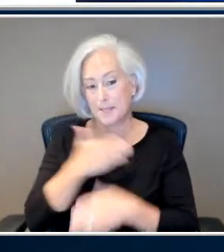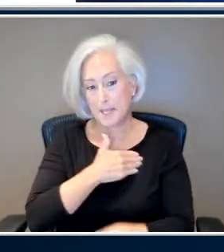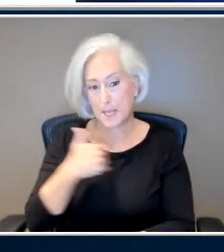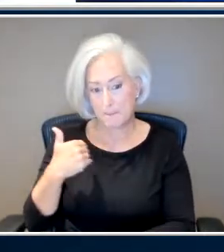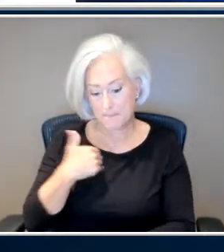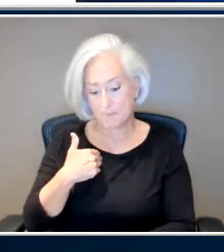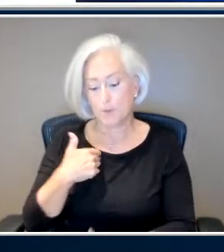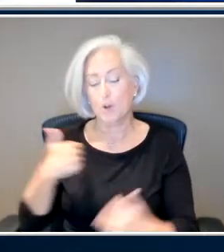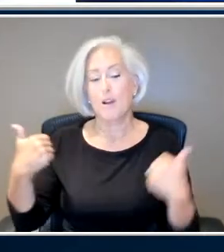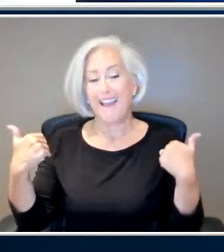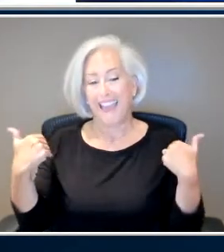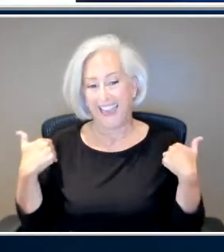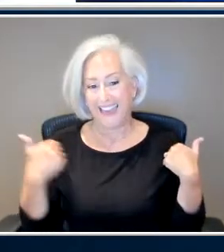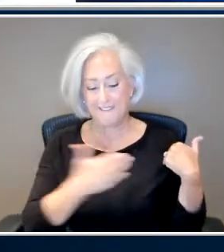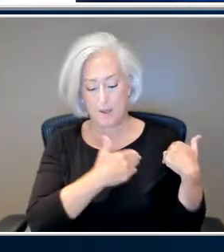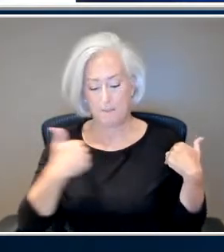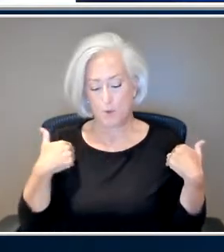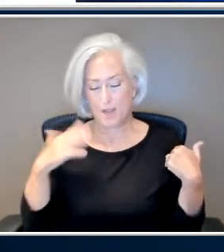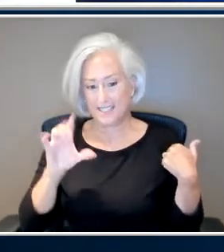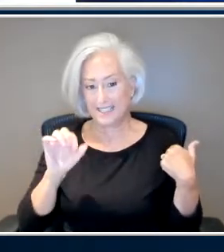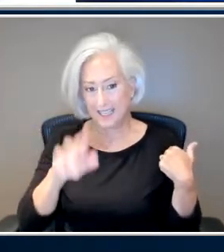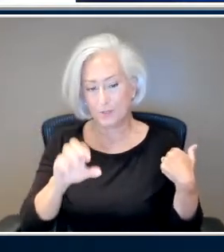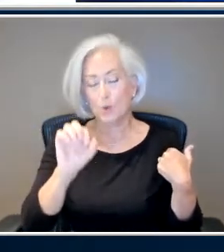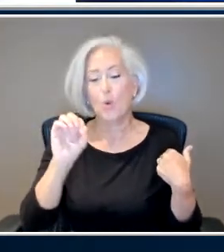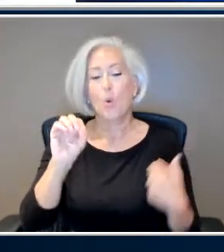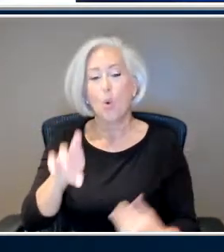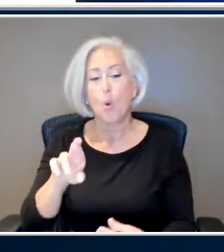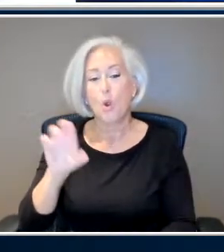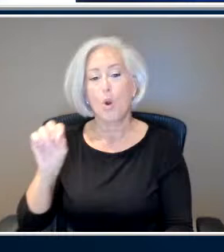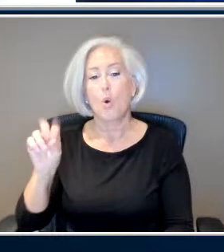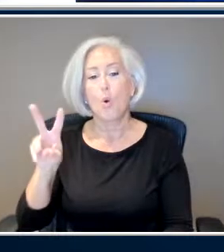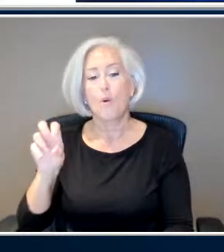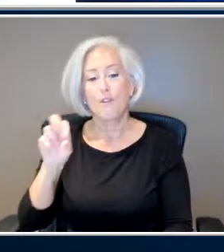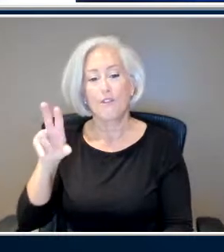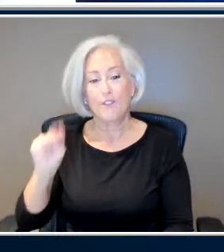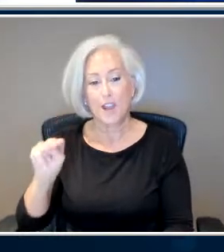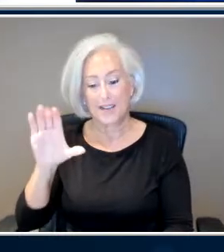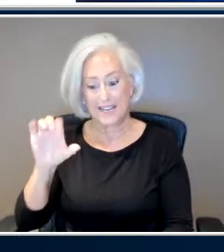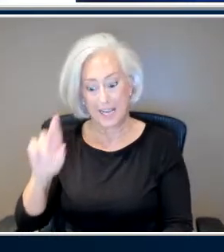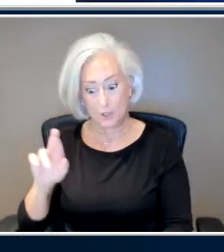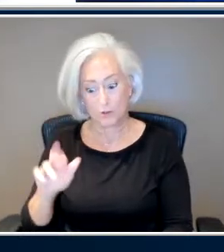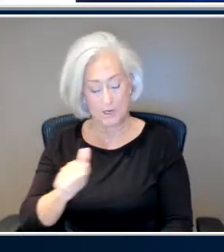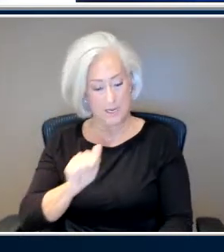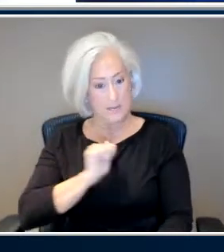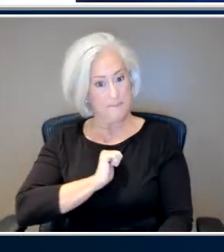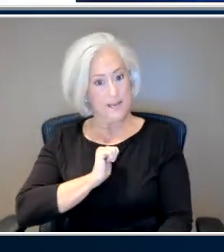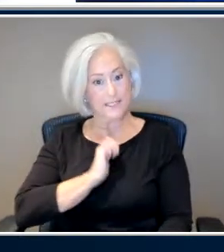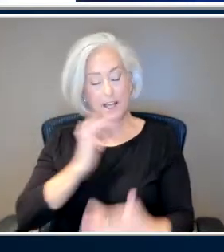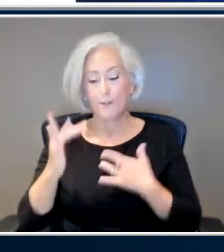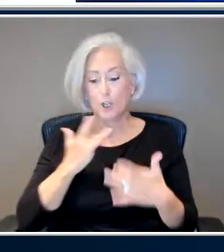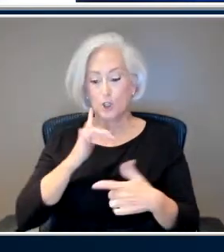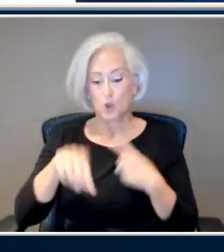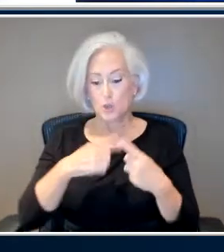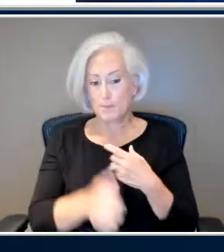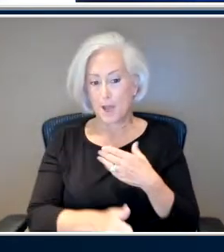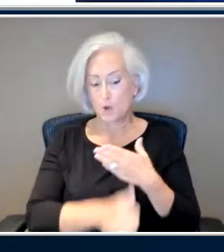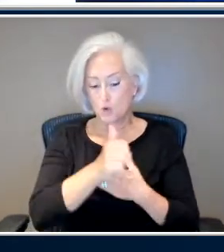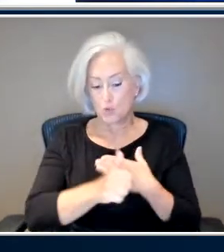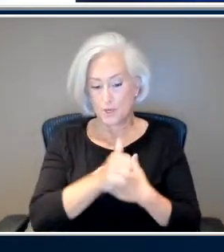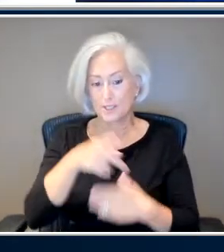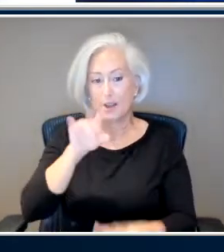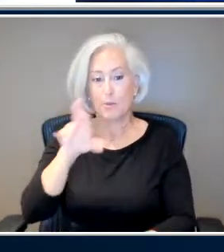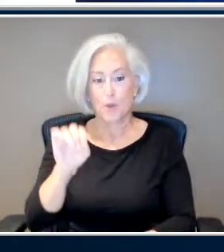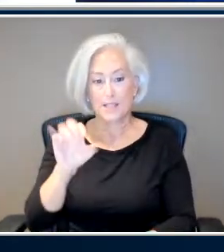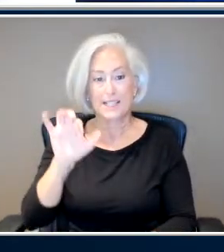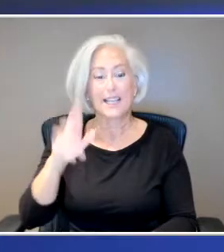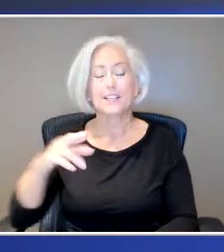breast or ovarian cancer, should I, as a male, also be concerned of my risk of prostate cancer? Yes, okay.